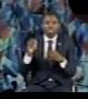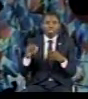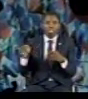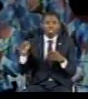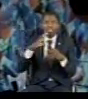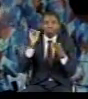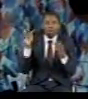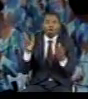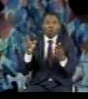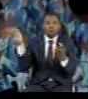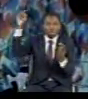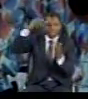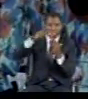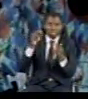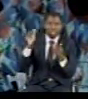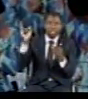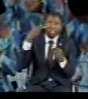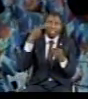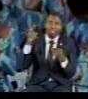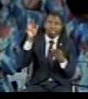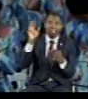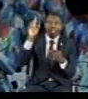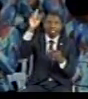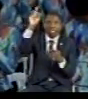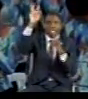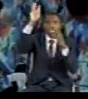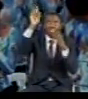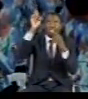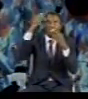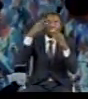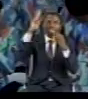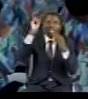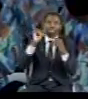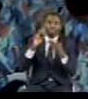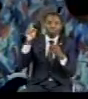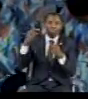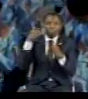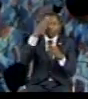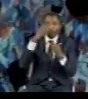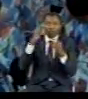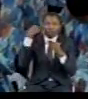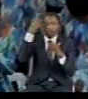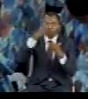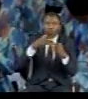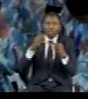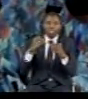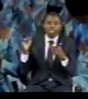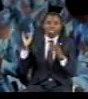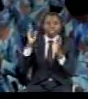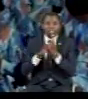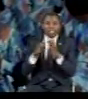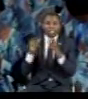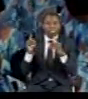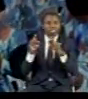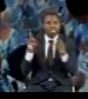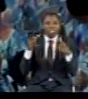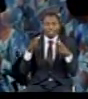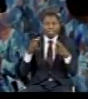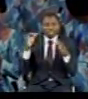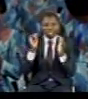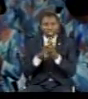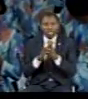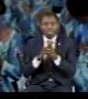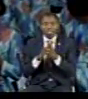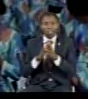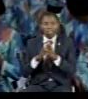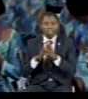until they see him face to face, that none should be lacking. The Lord Jesus Christ has prayed, and we're just joining our prayer to his. He says,